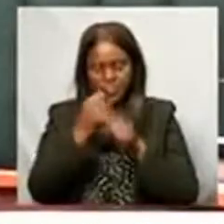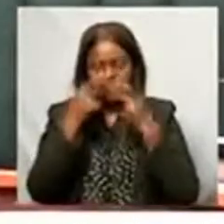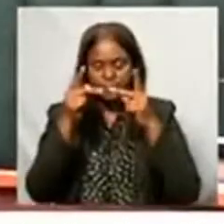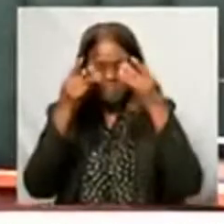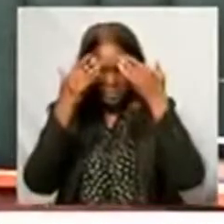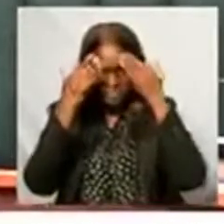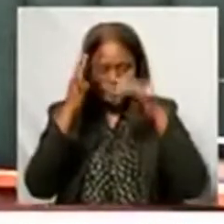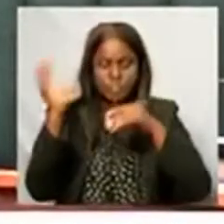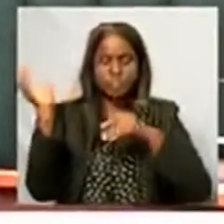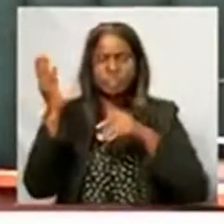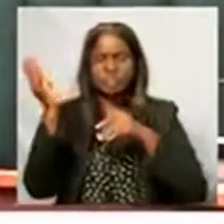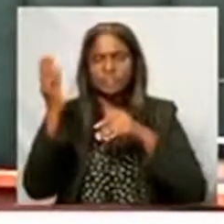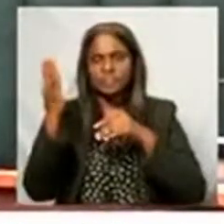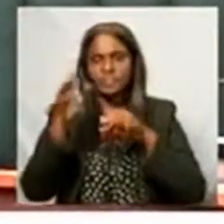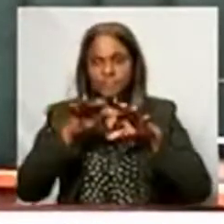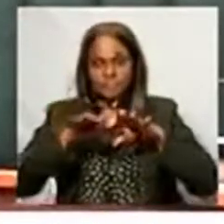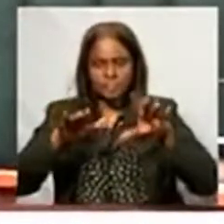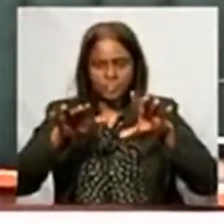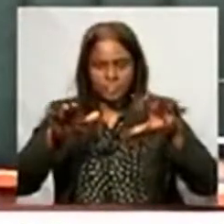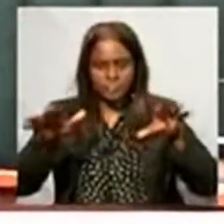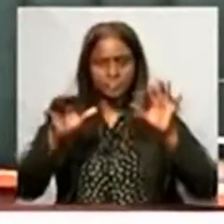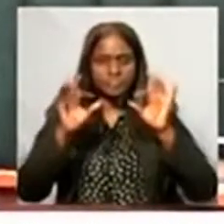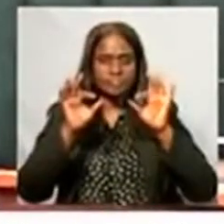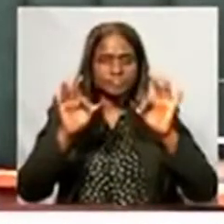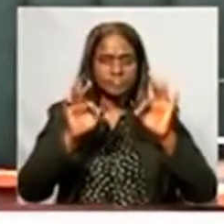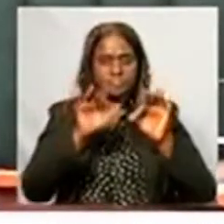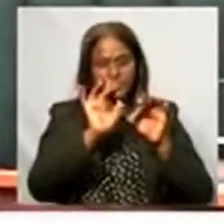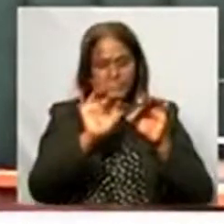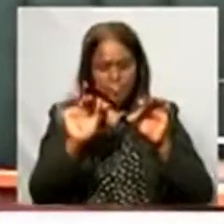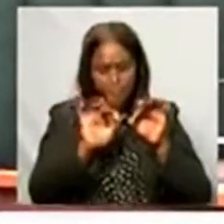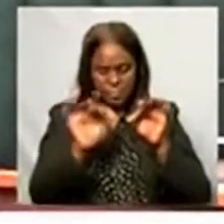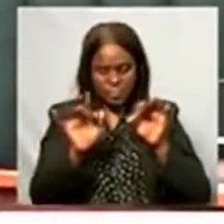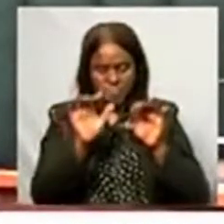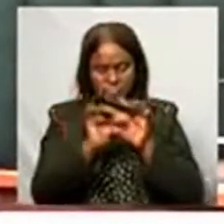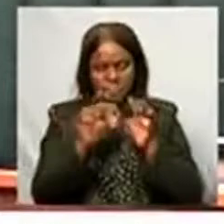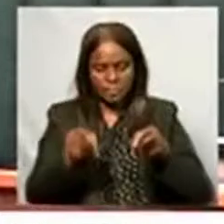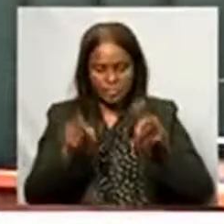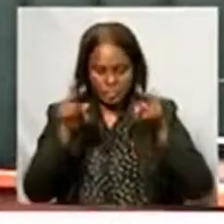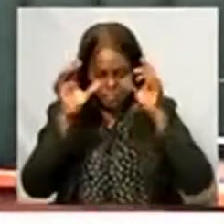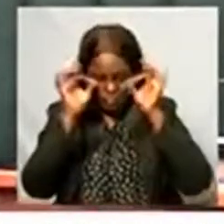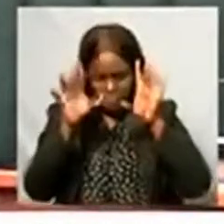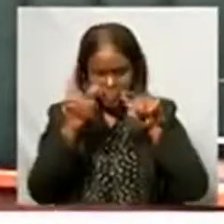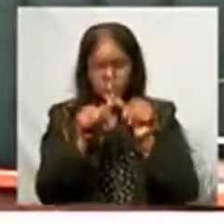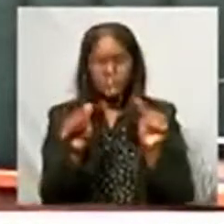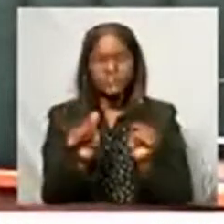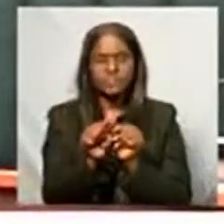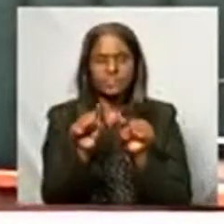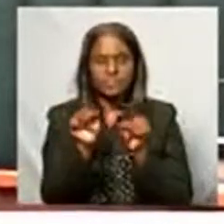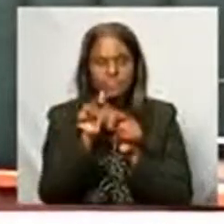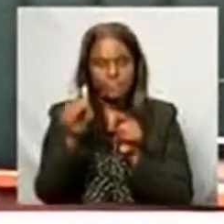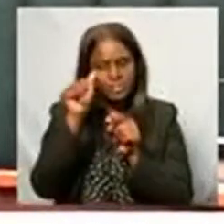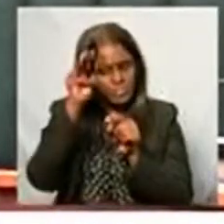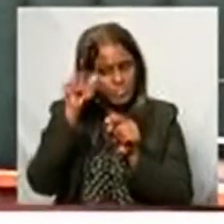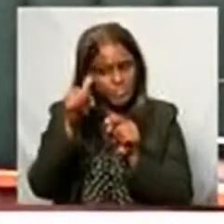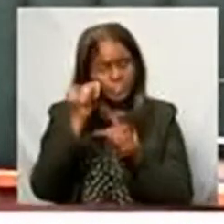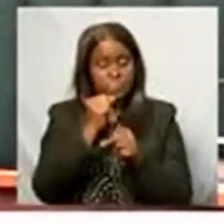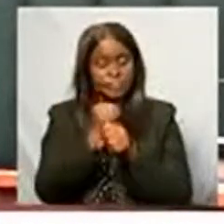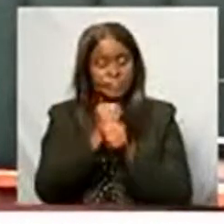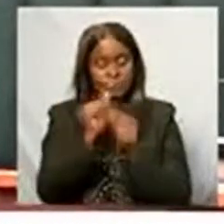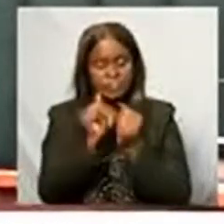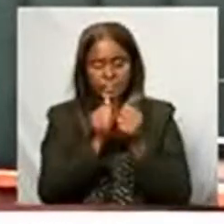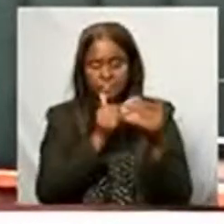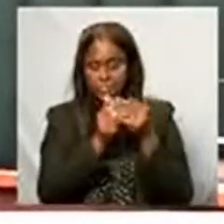awareness campaigns by rolling out smart metering systems in high-risk areas. The ministry is also working